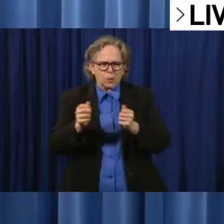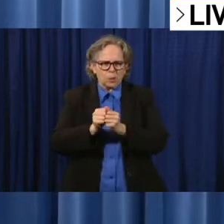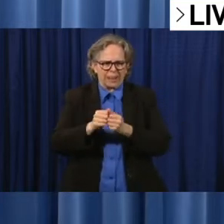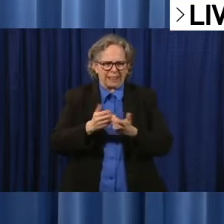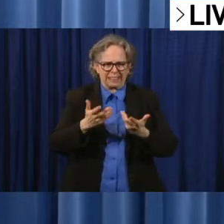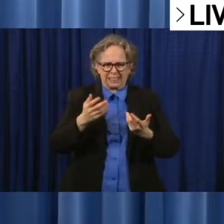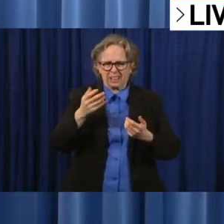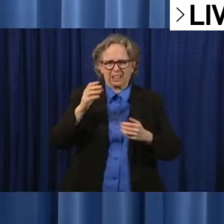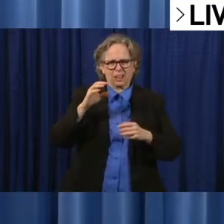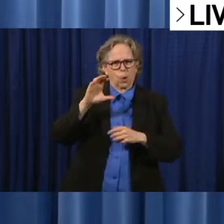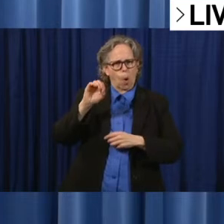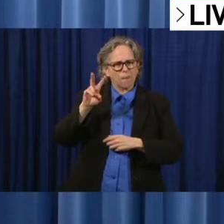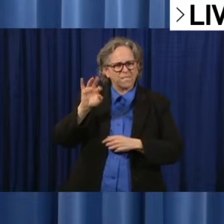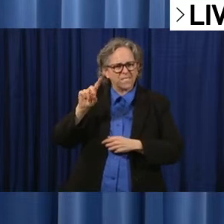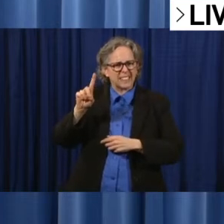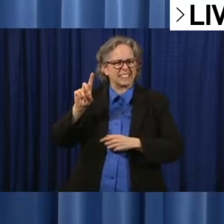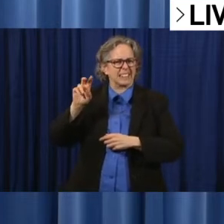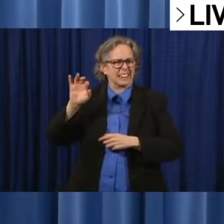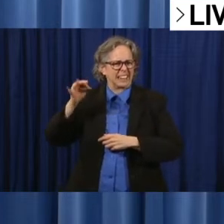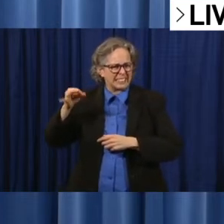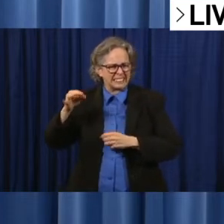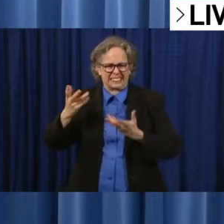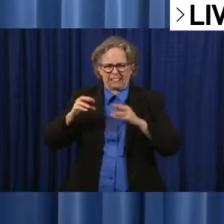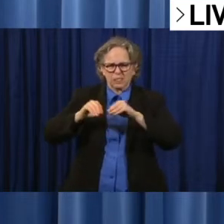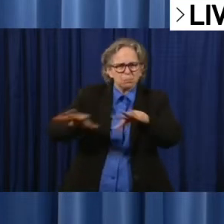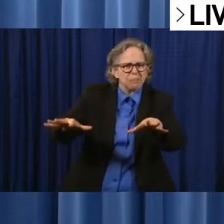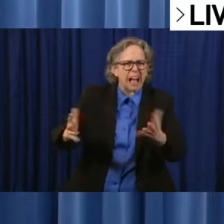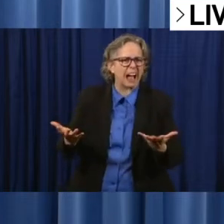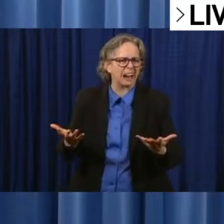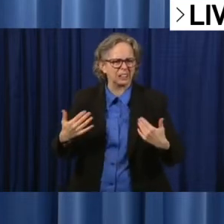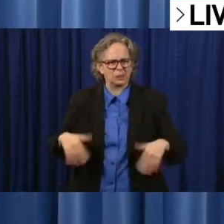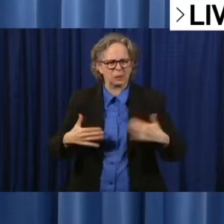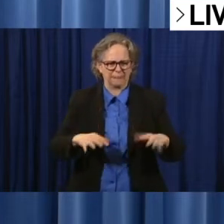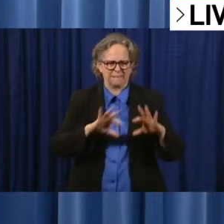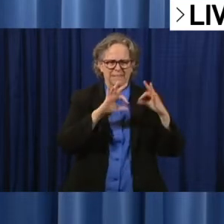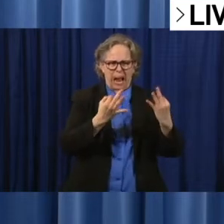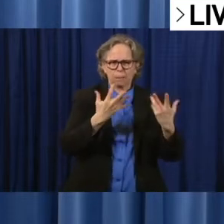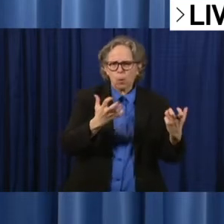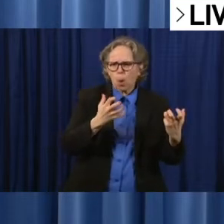time, loved ones want to see loved ones.